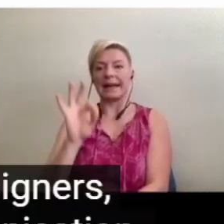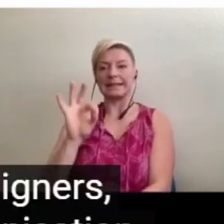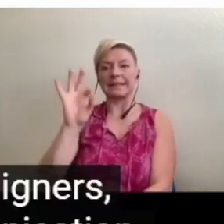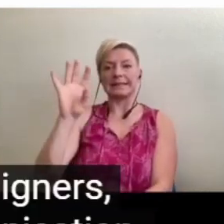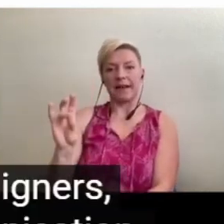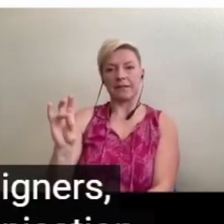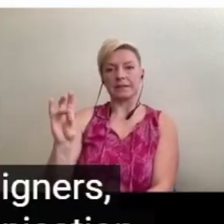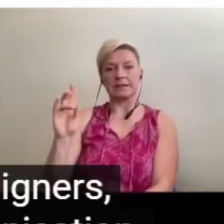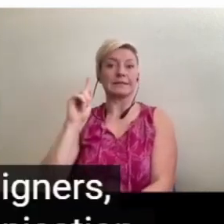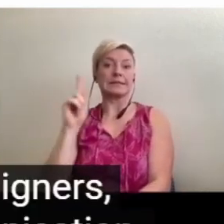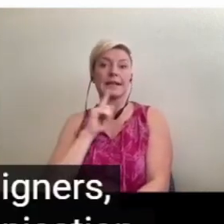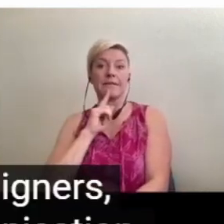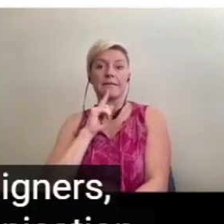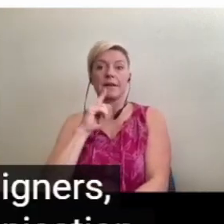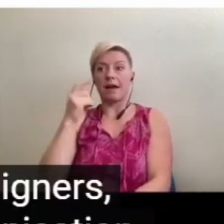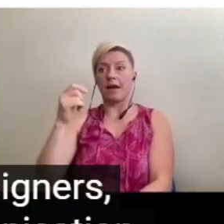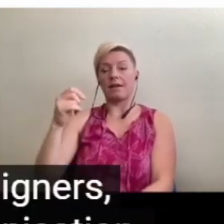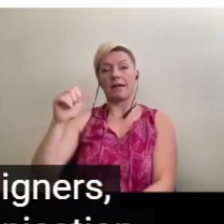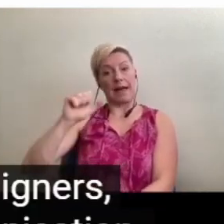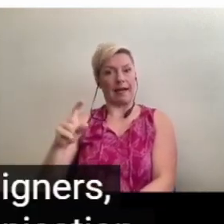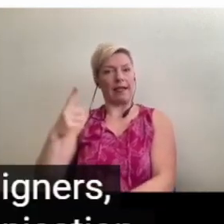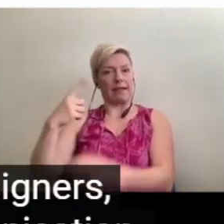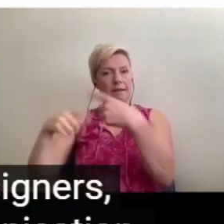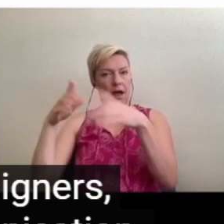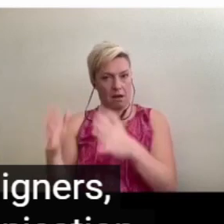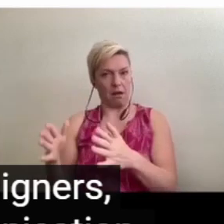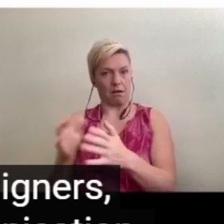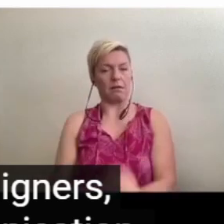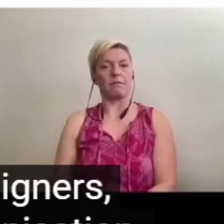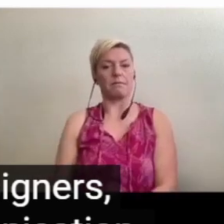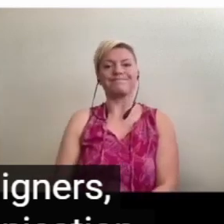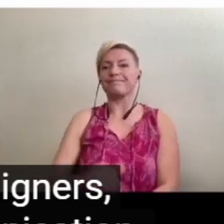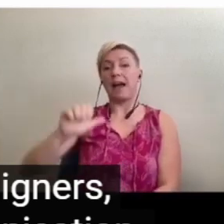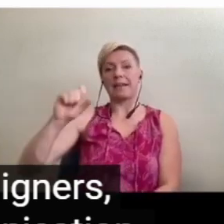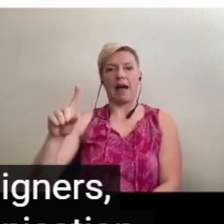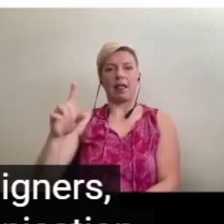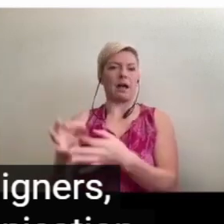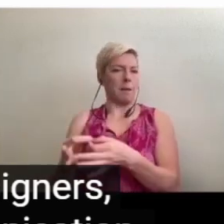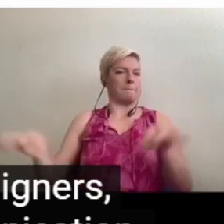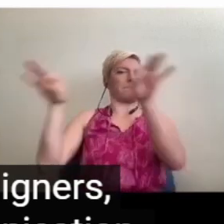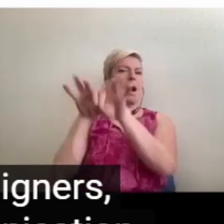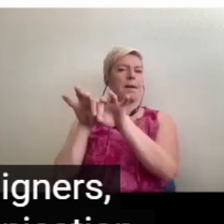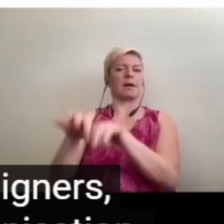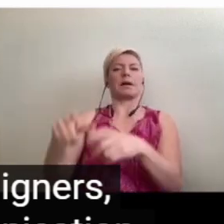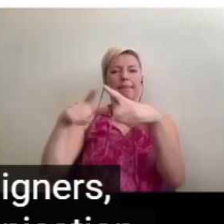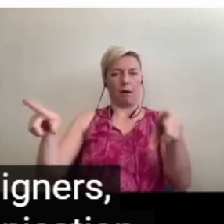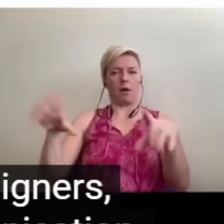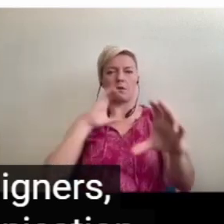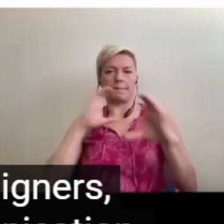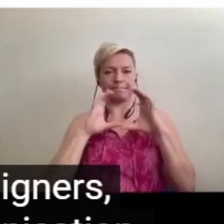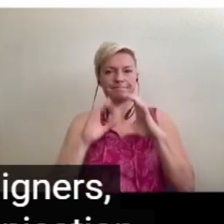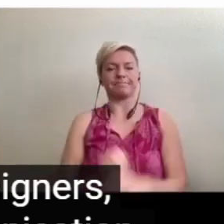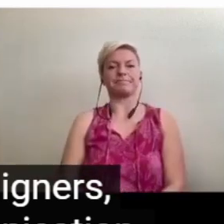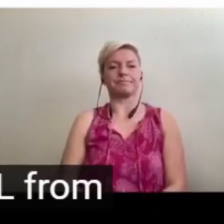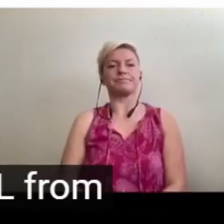The second group were 97 deaf ASL signers, and ASL was their main language of